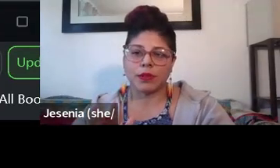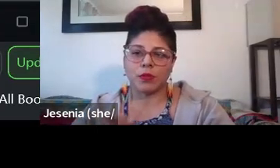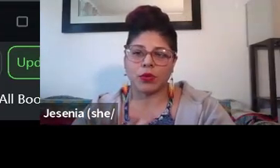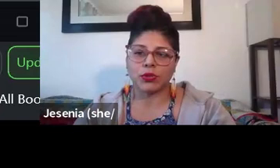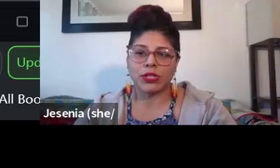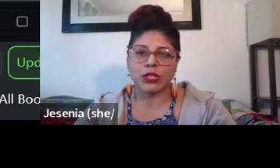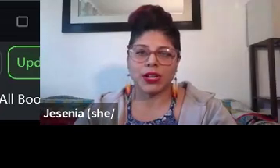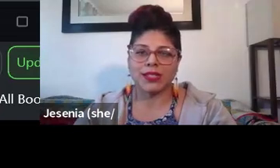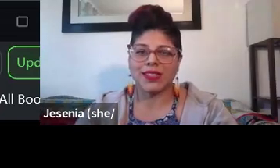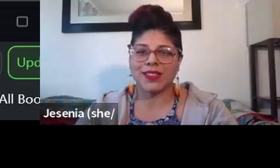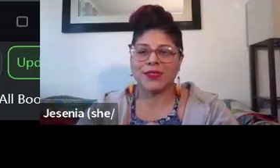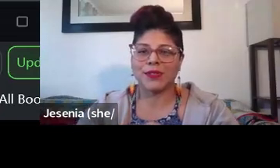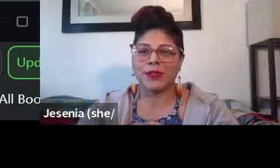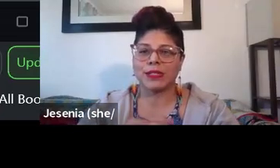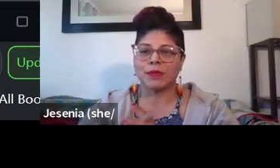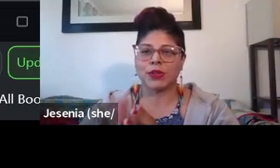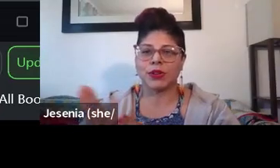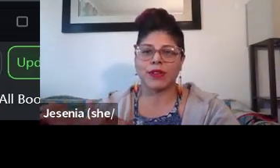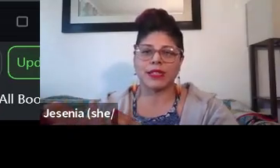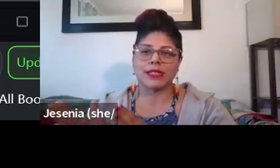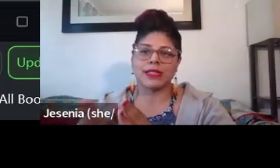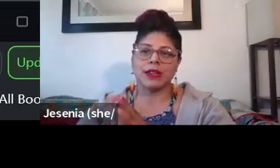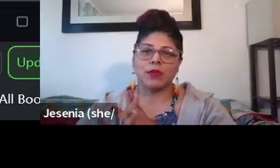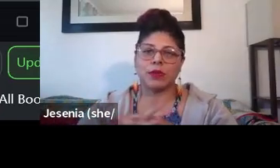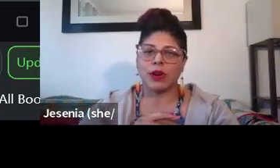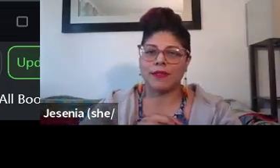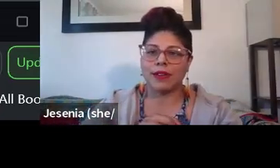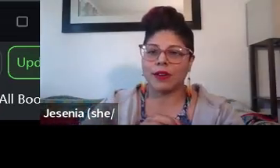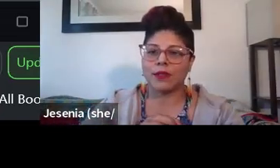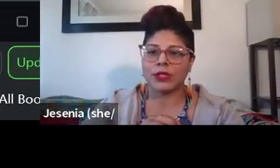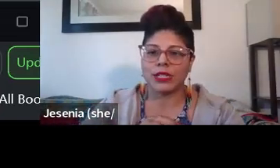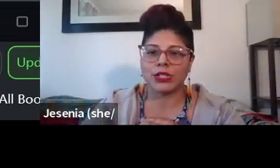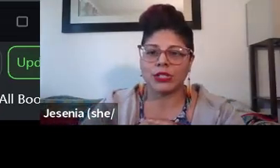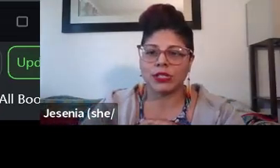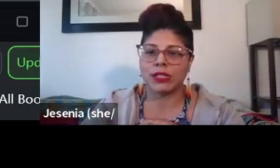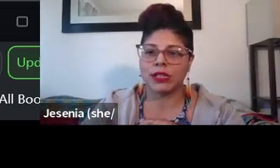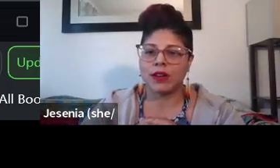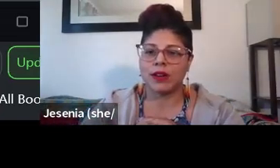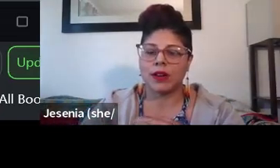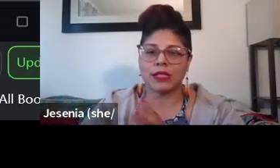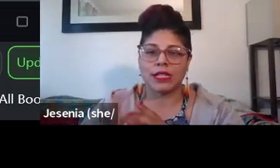work for disabled queer college students of color. Thank you.